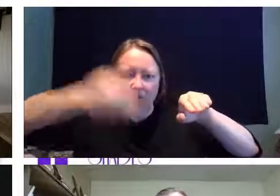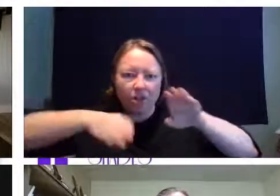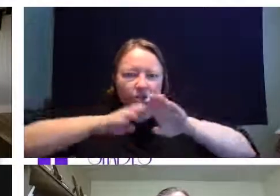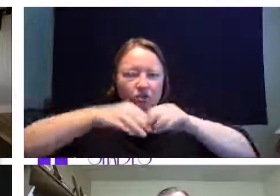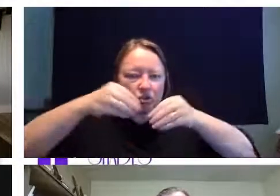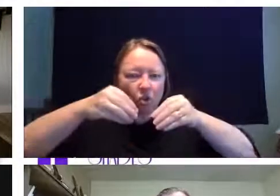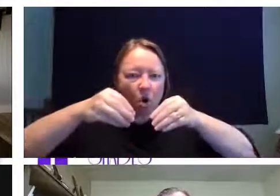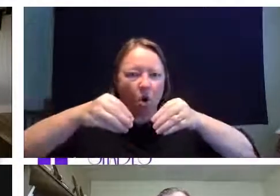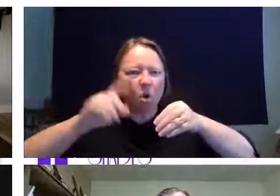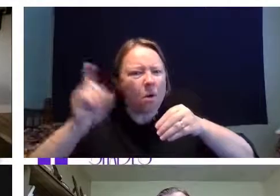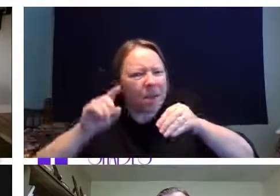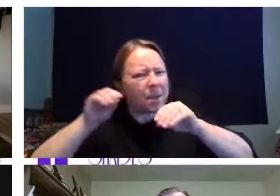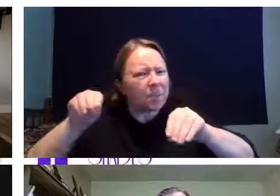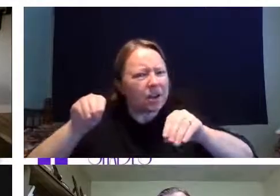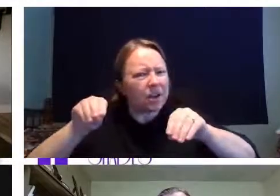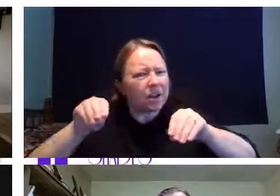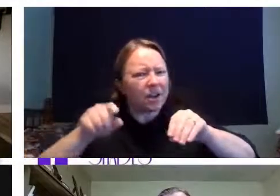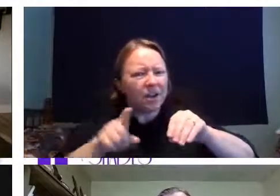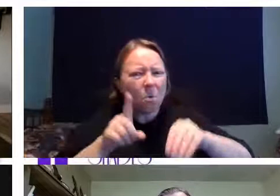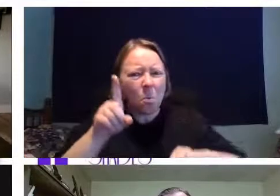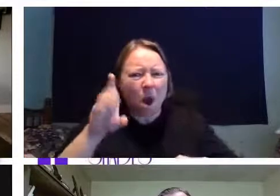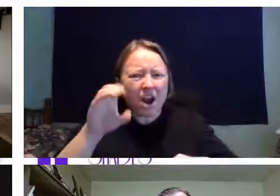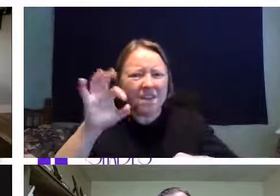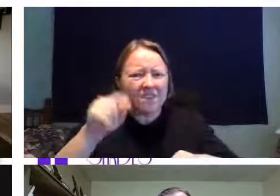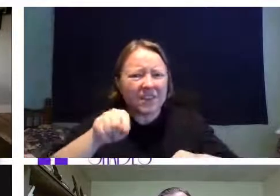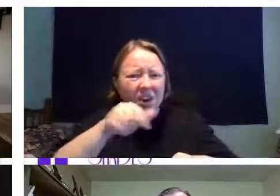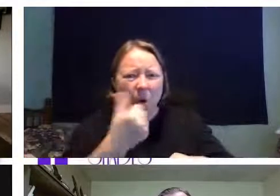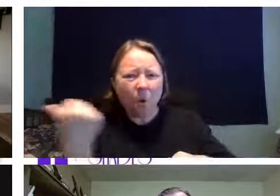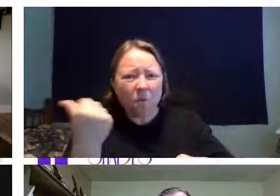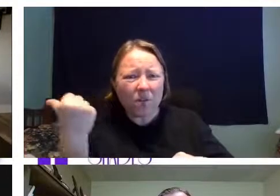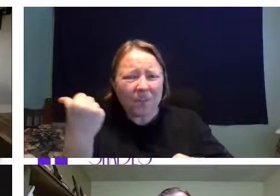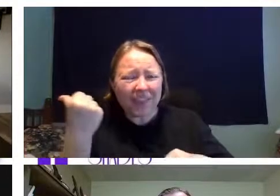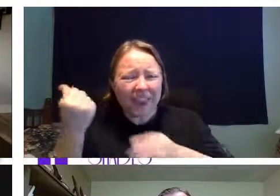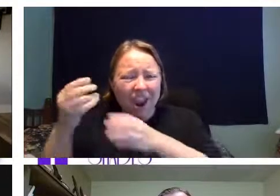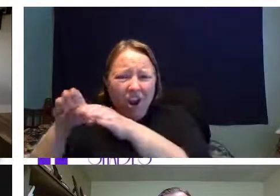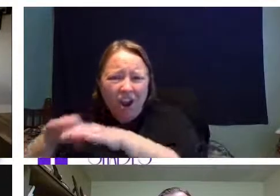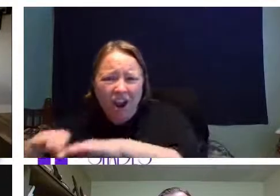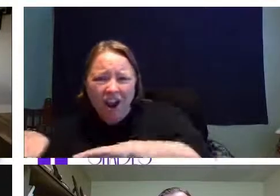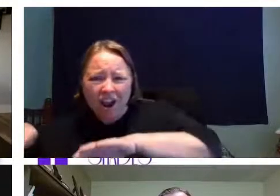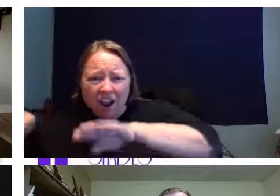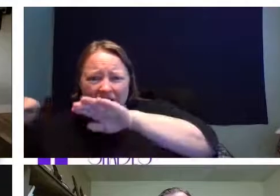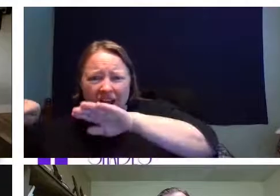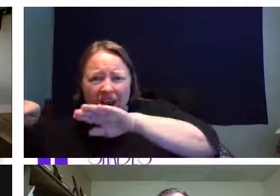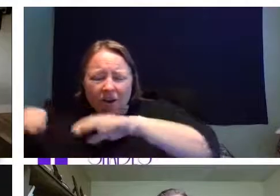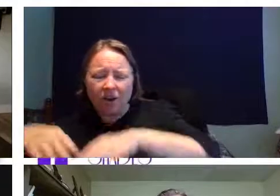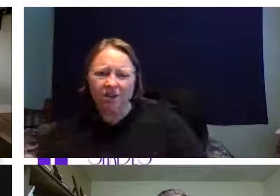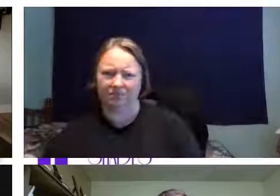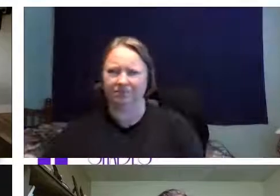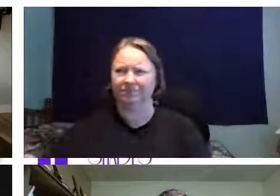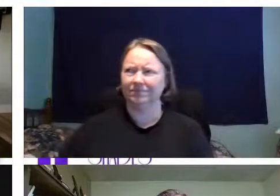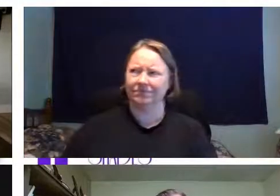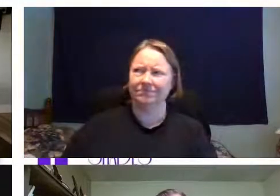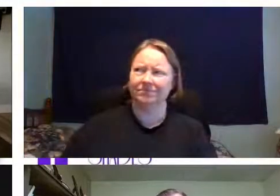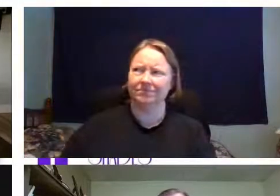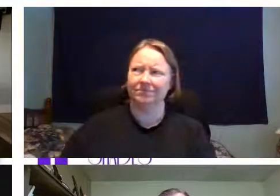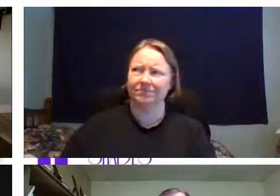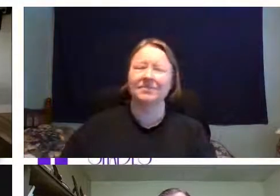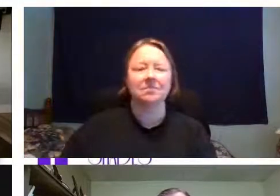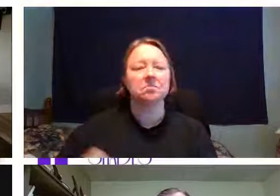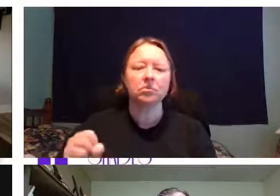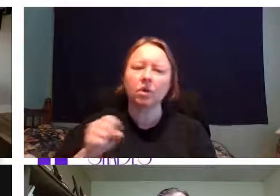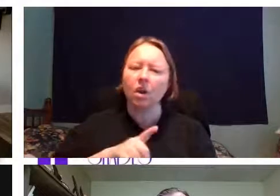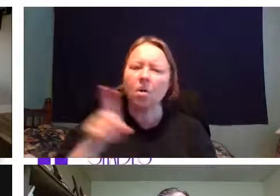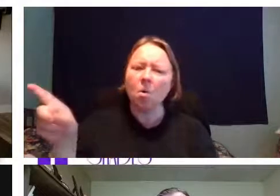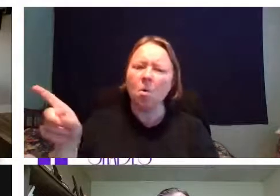cutaway 100 feet away. And they said, you know what? You can just go there. Well, first of all, if I'm in